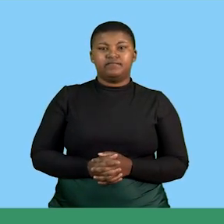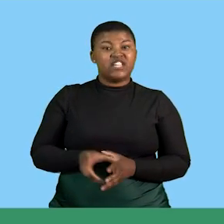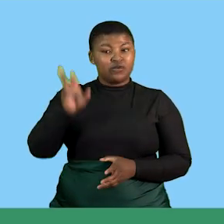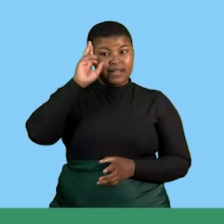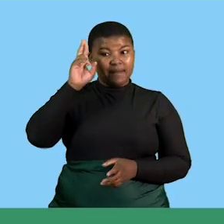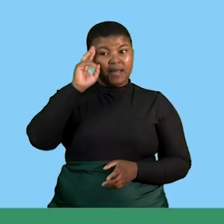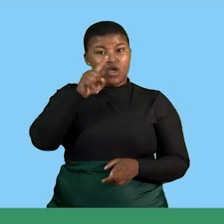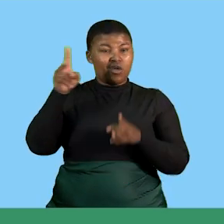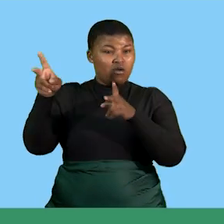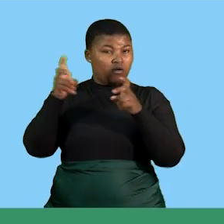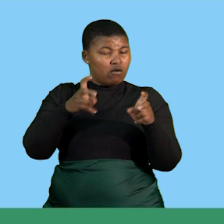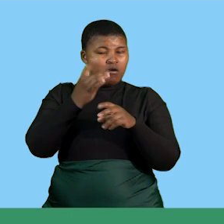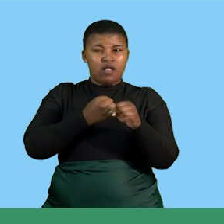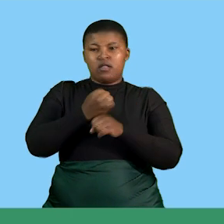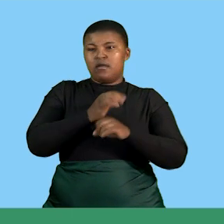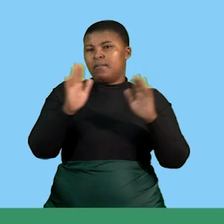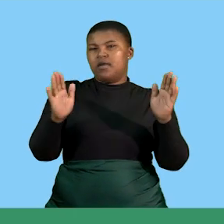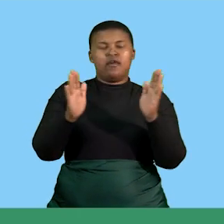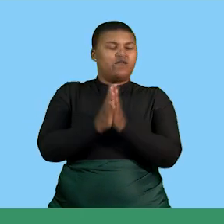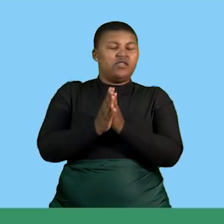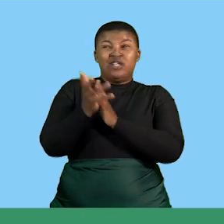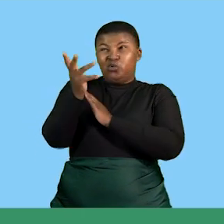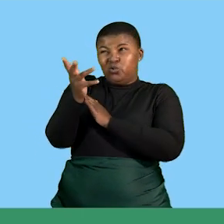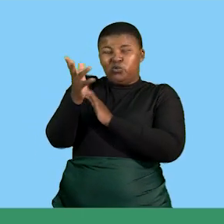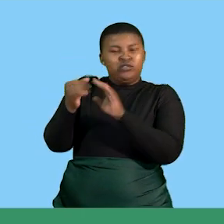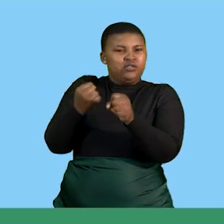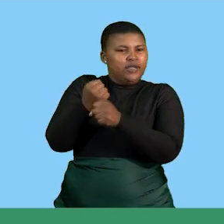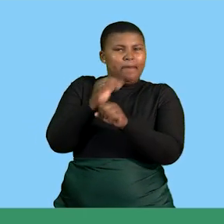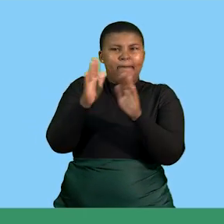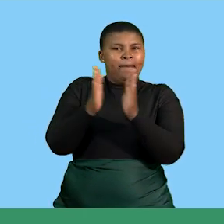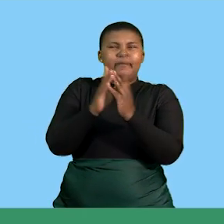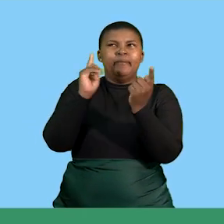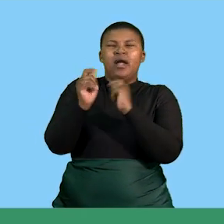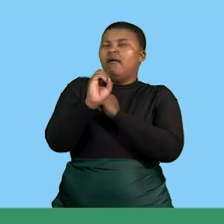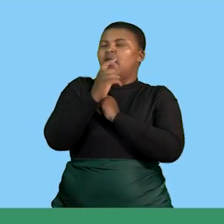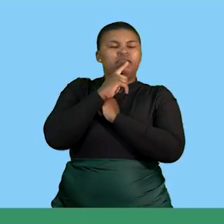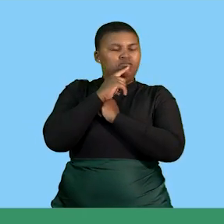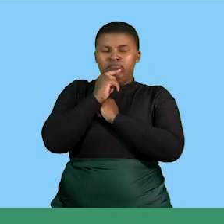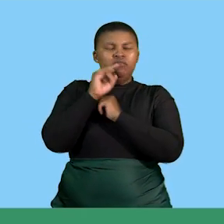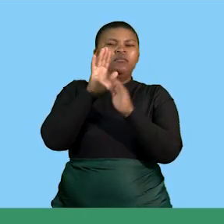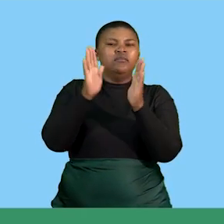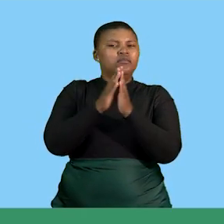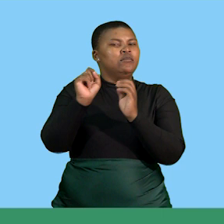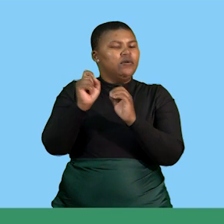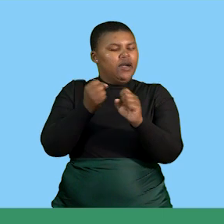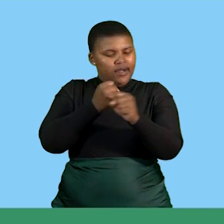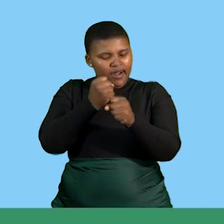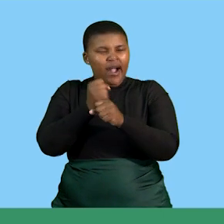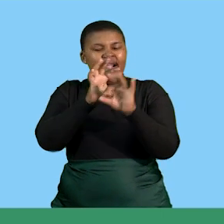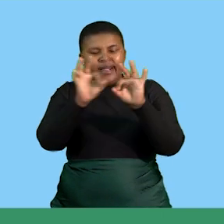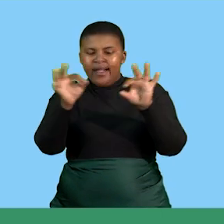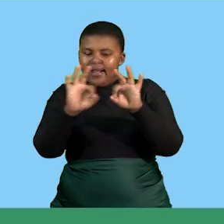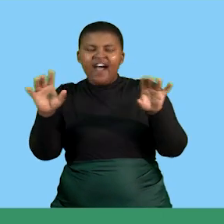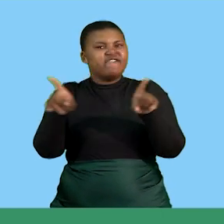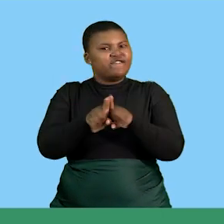Remember, when quoting, word for word as it is stated in the scenario, and of course the whole sentence as far as